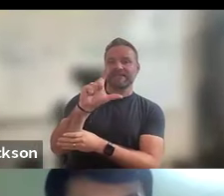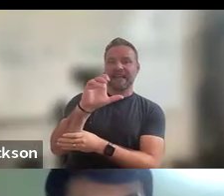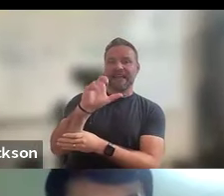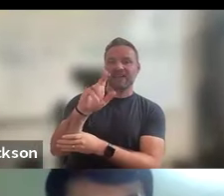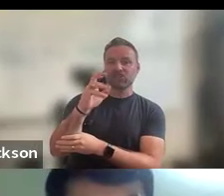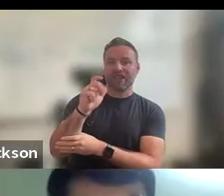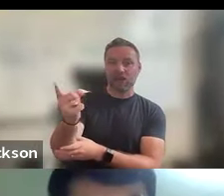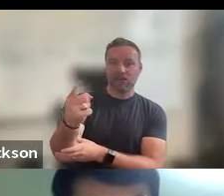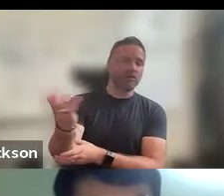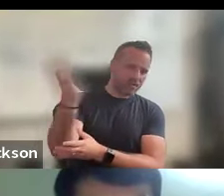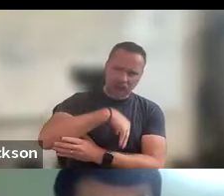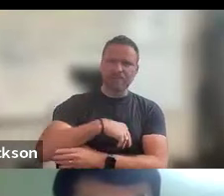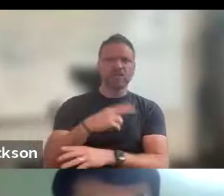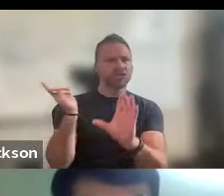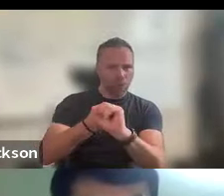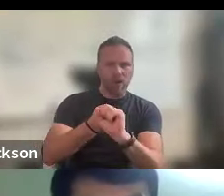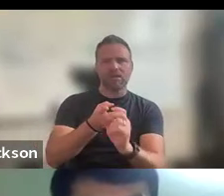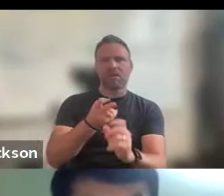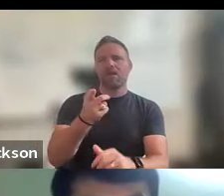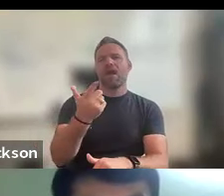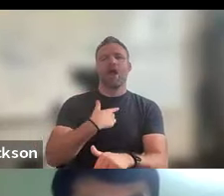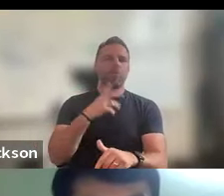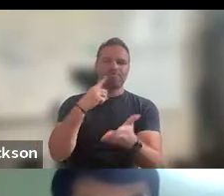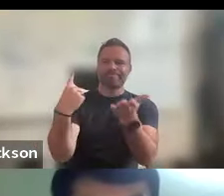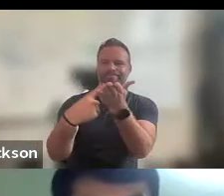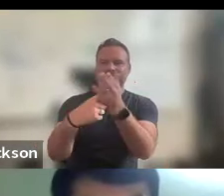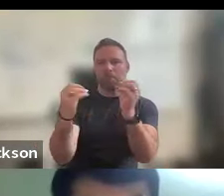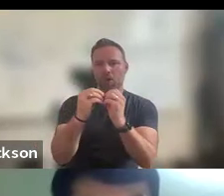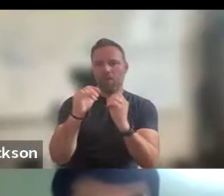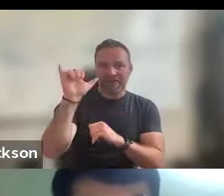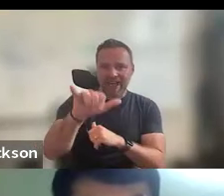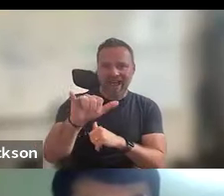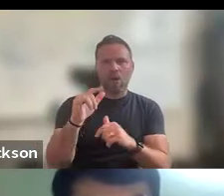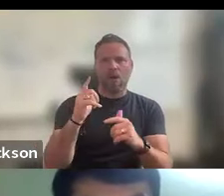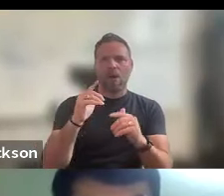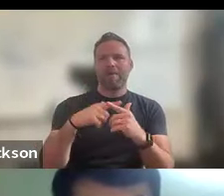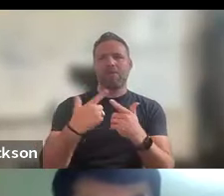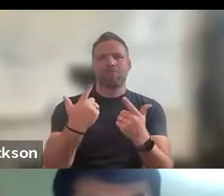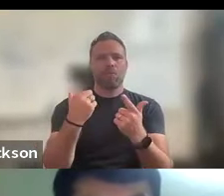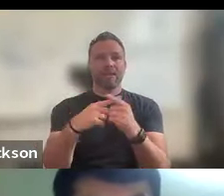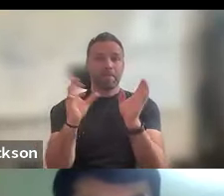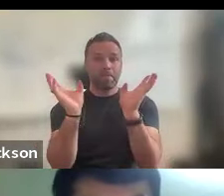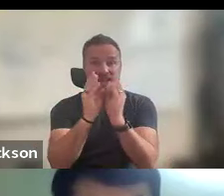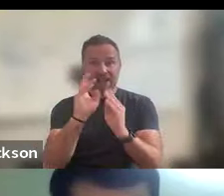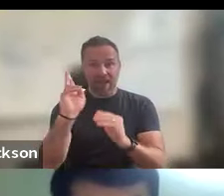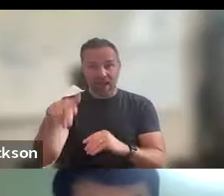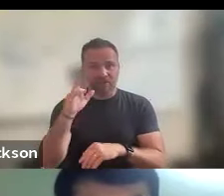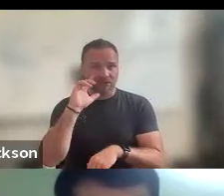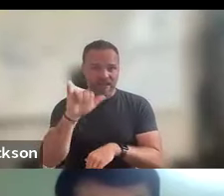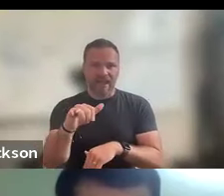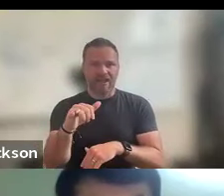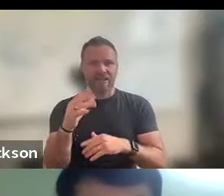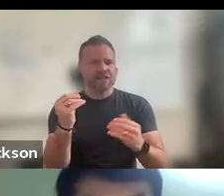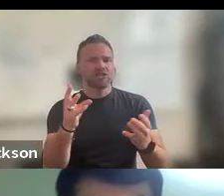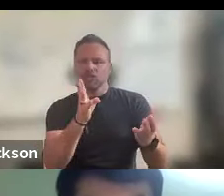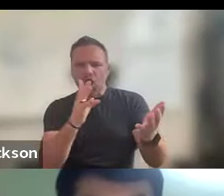us. It's the glossary chat Slack channel that you'll get all that information from. We'll talk about